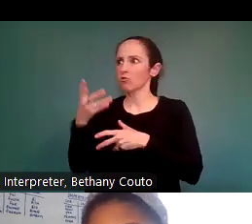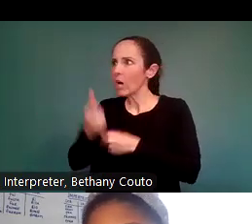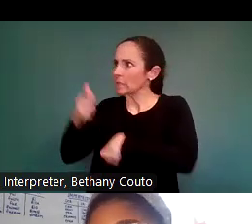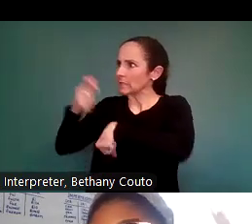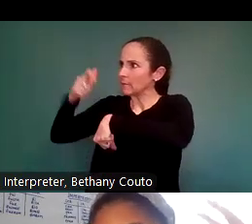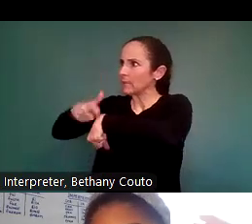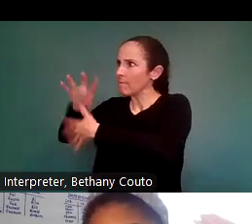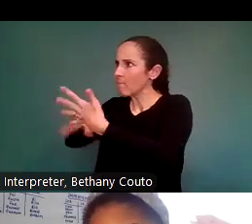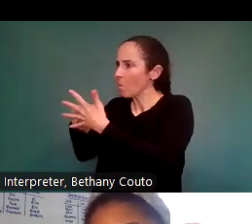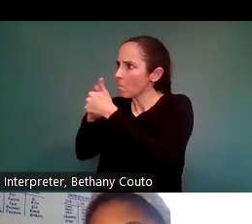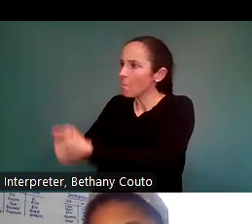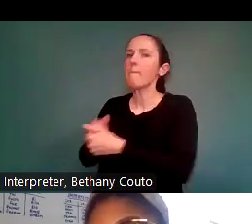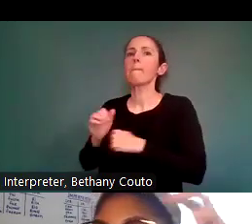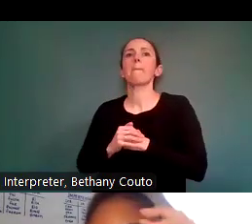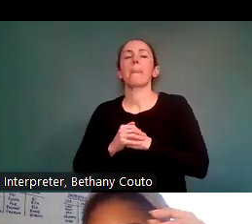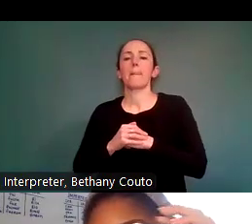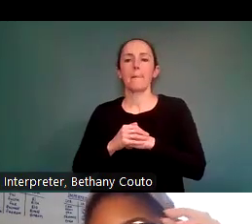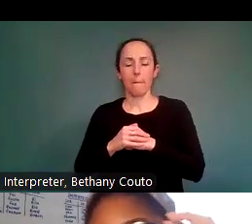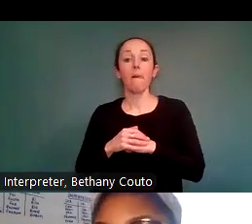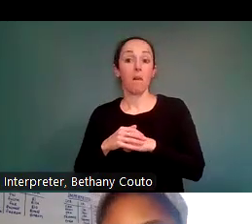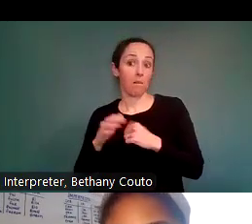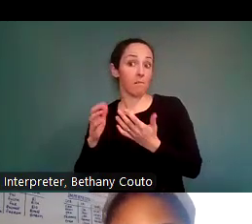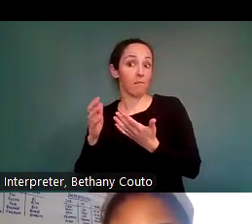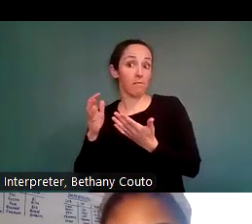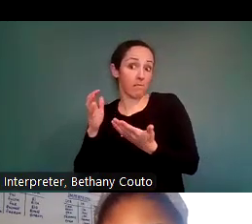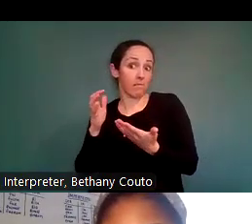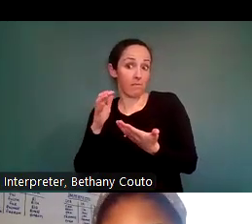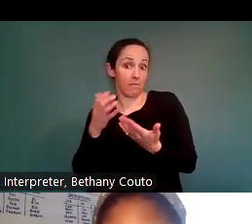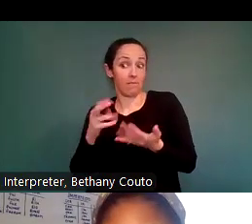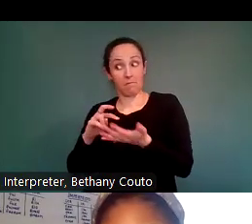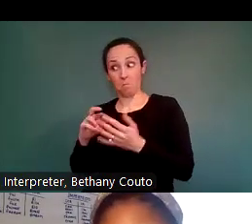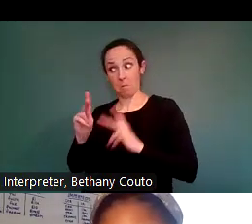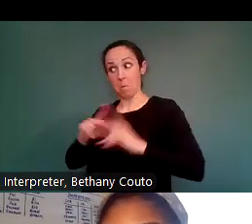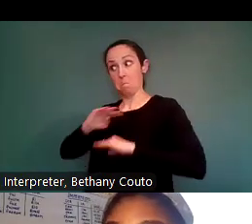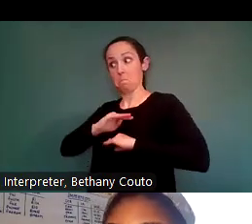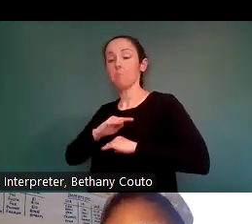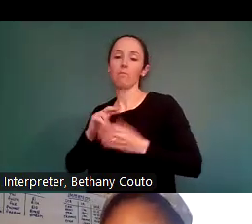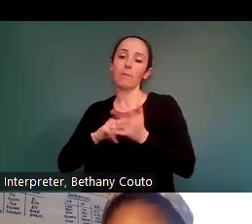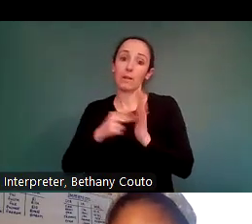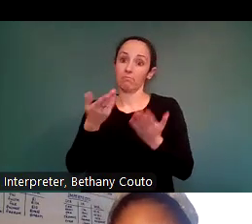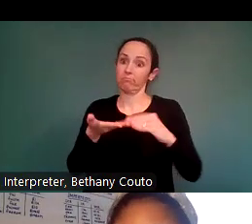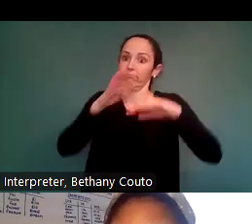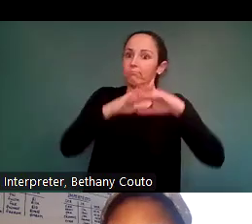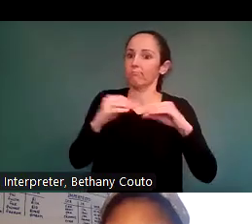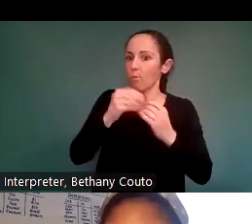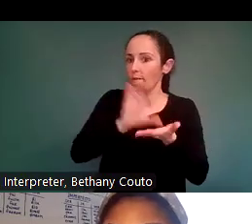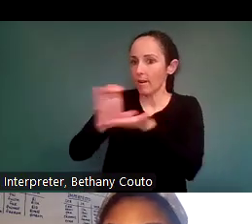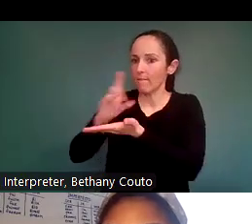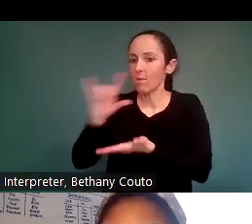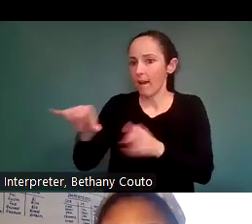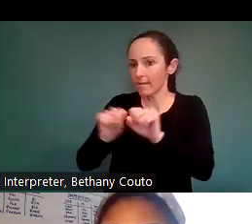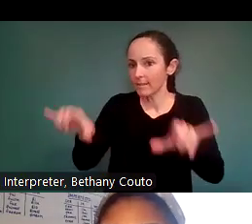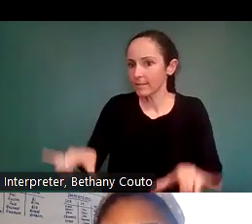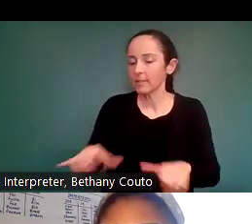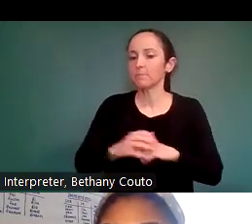possible by our proposed solution, which is increasing funding for the system. And then lastly, in thinking about